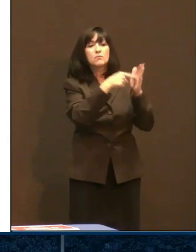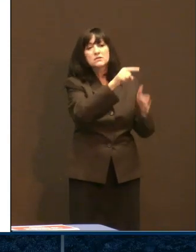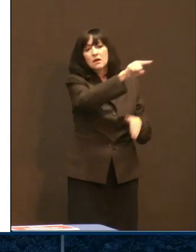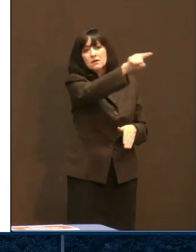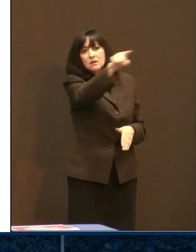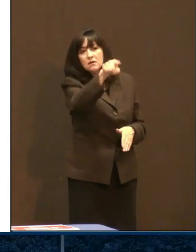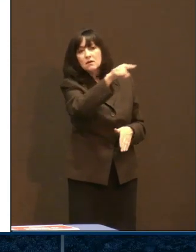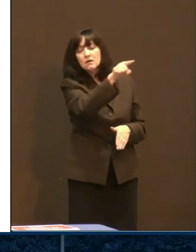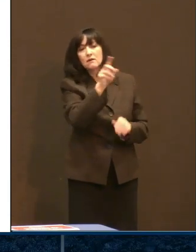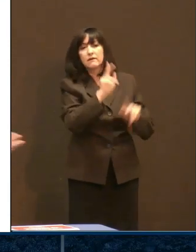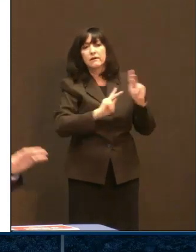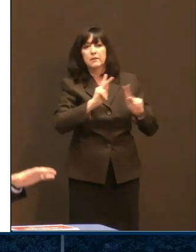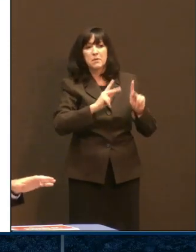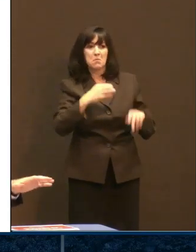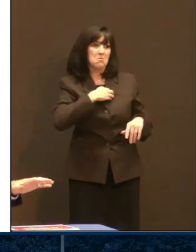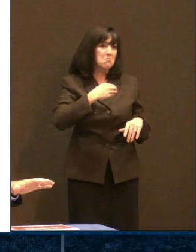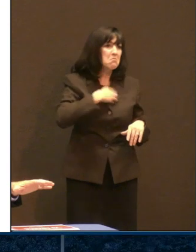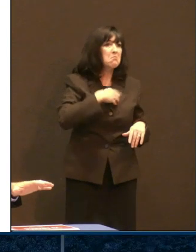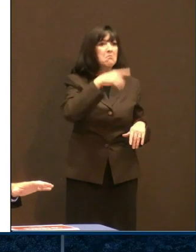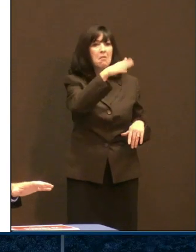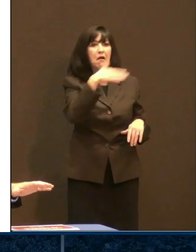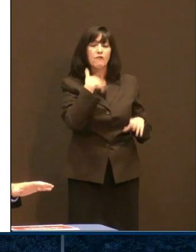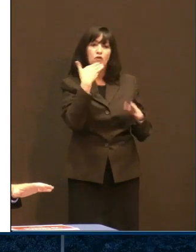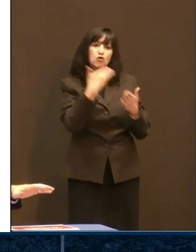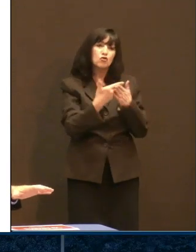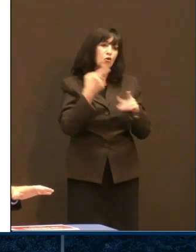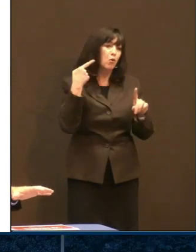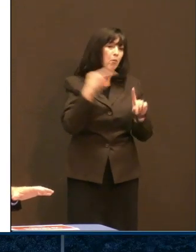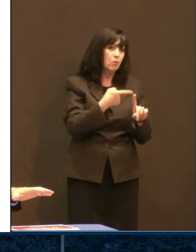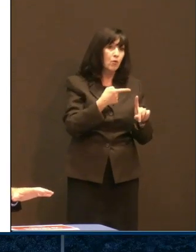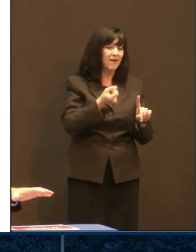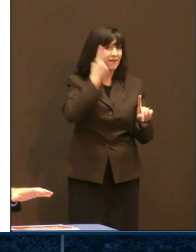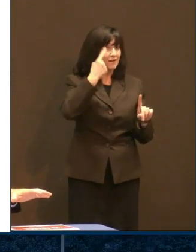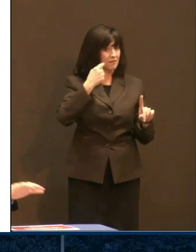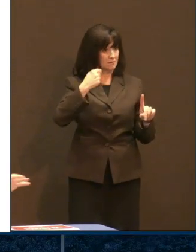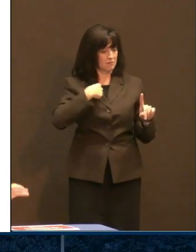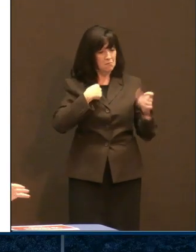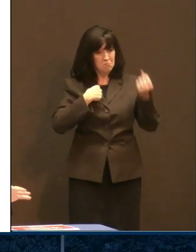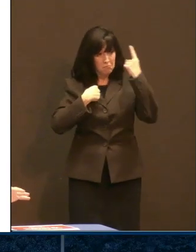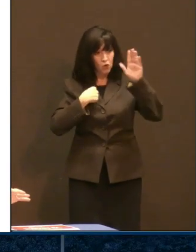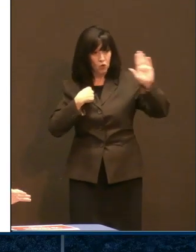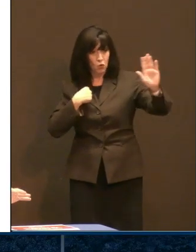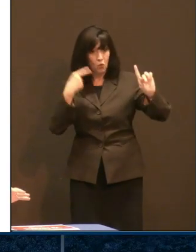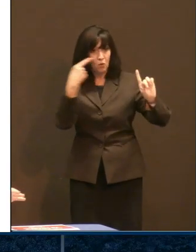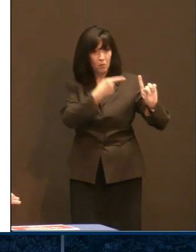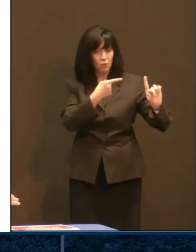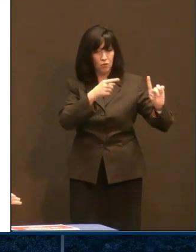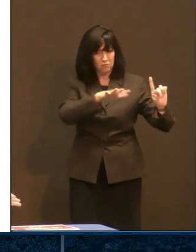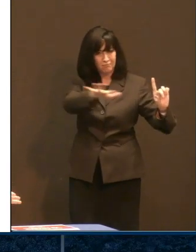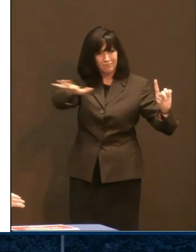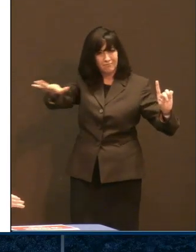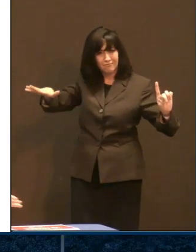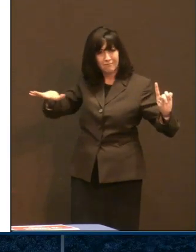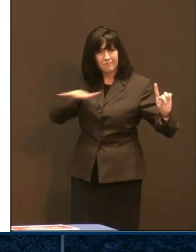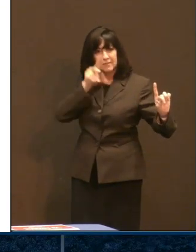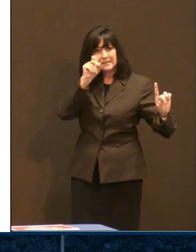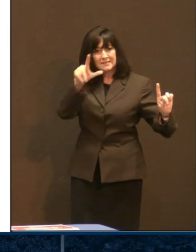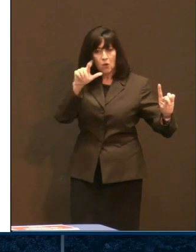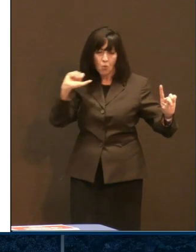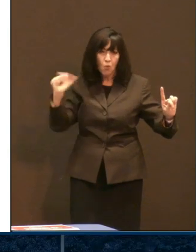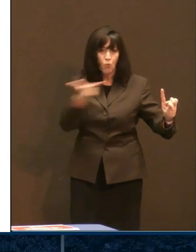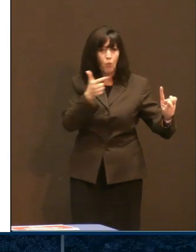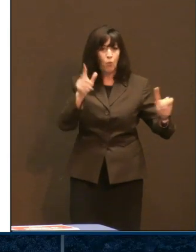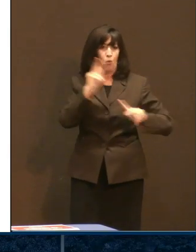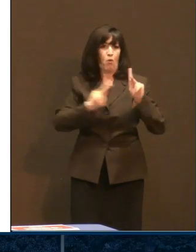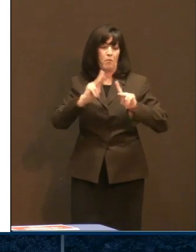My responsibility is for all the constituents across the state and to balance out what are, I think, really difficult